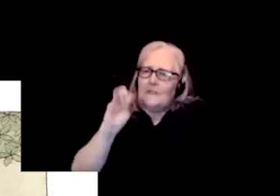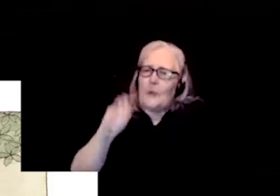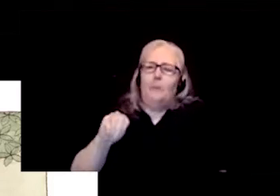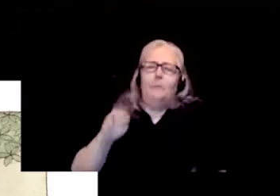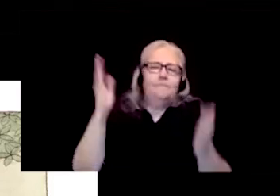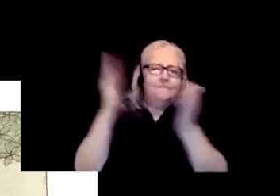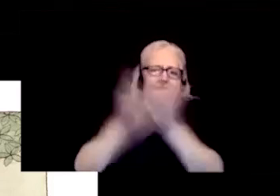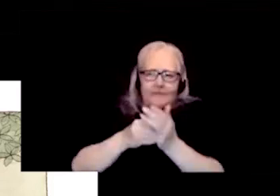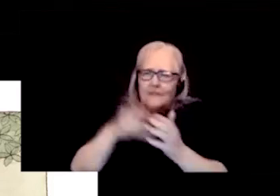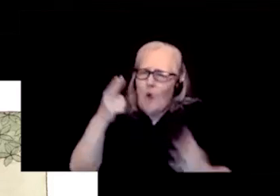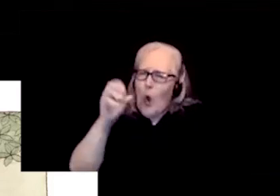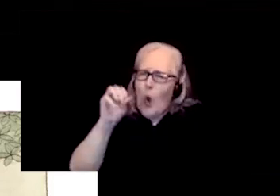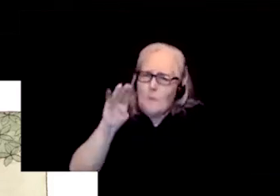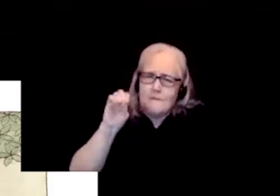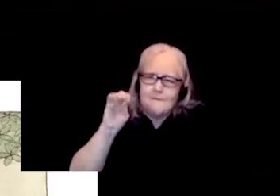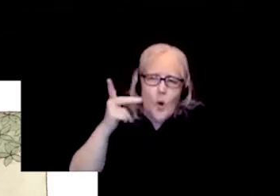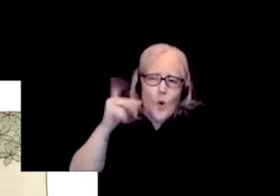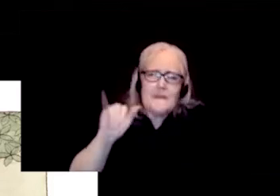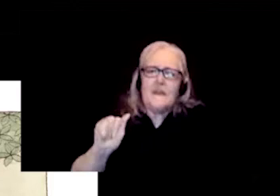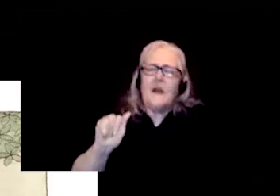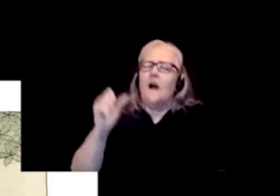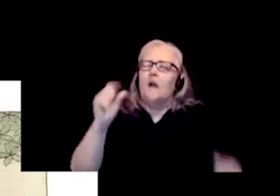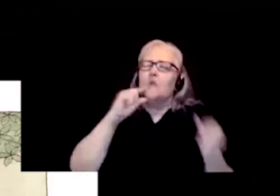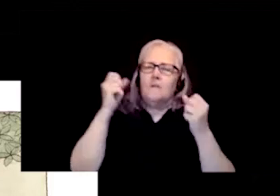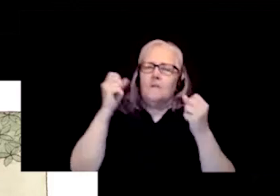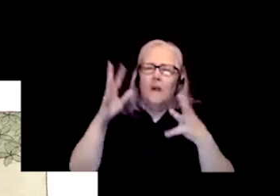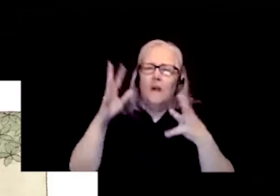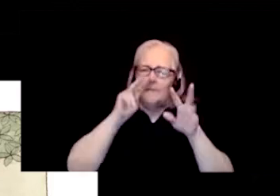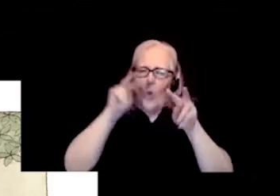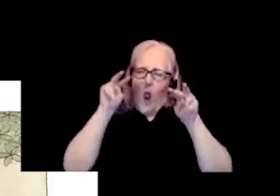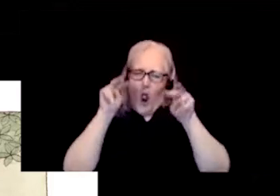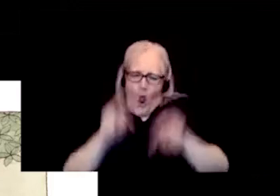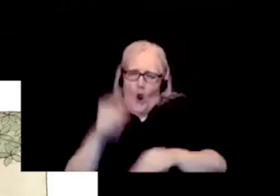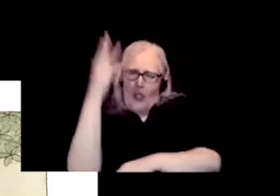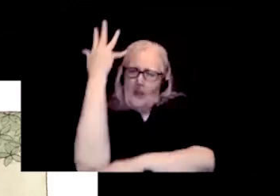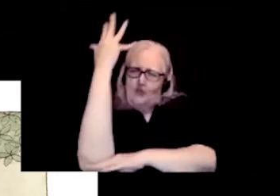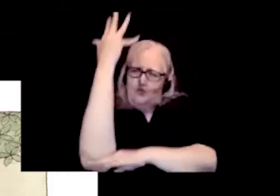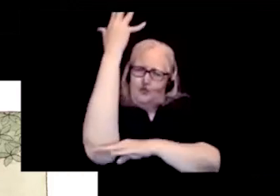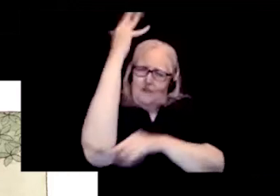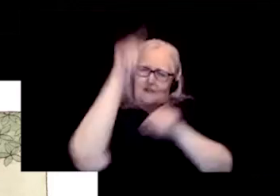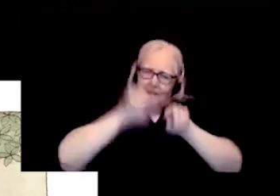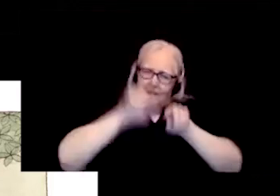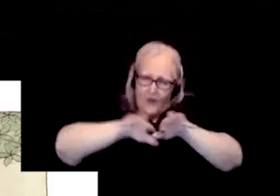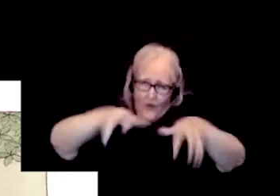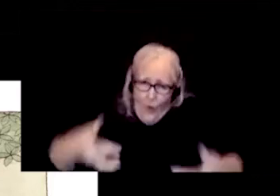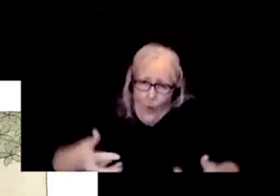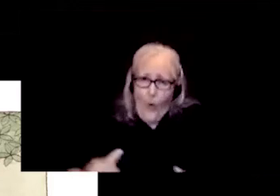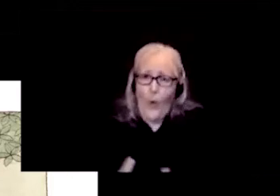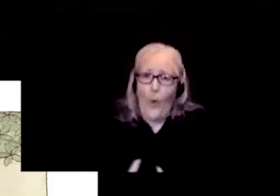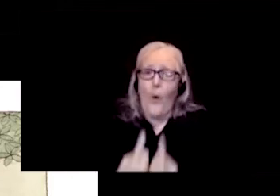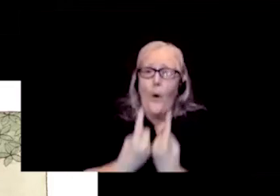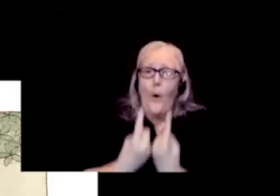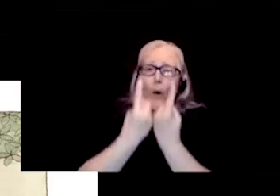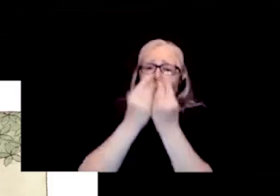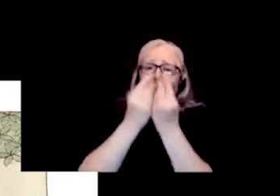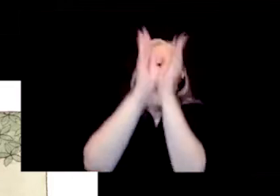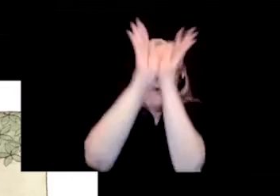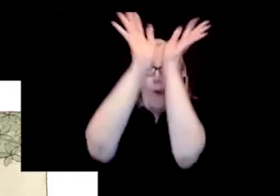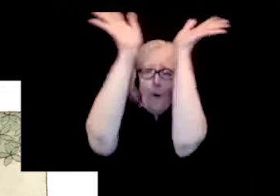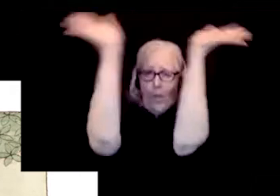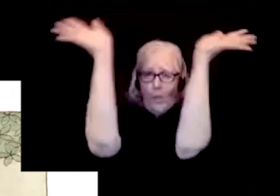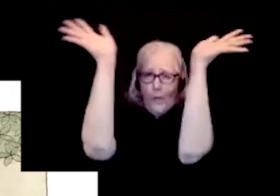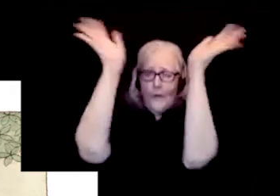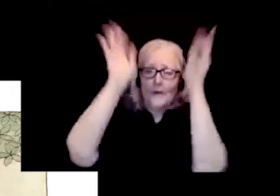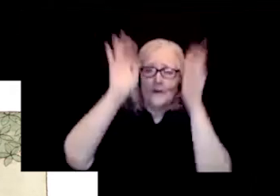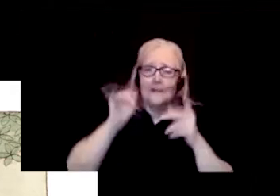deleterious motives. From the bottom of the tree's base, all the way up and through to the ends of its branches, what